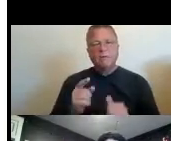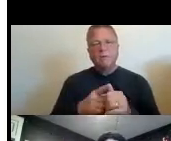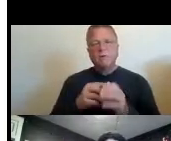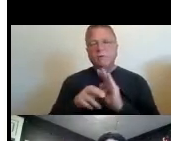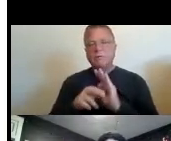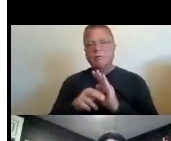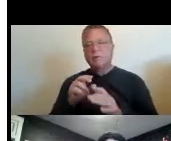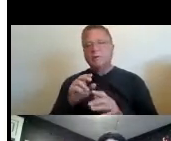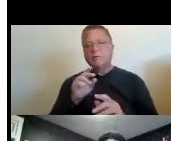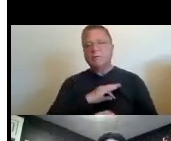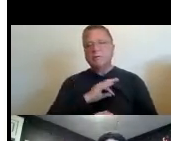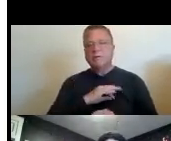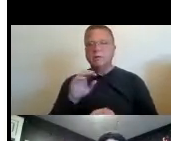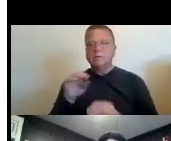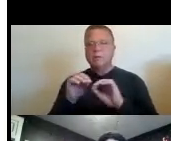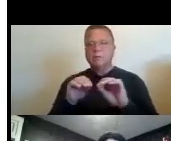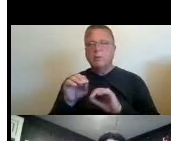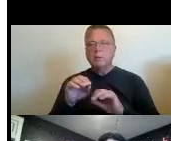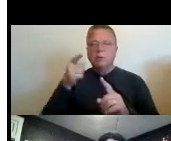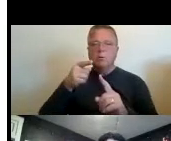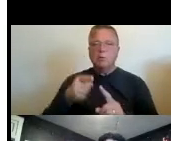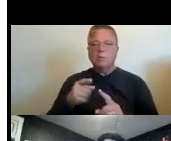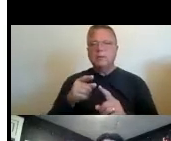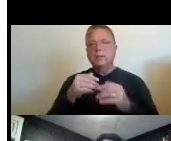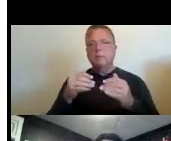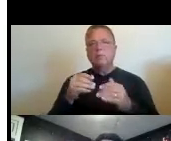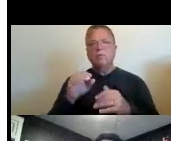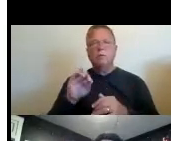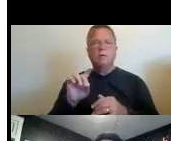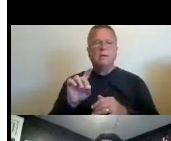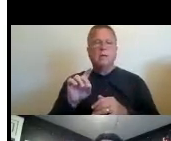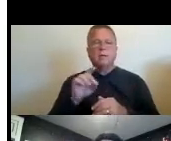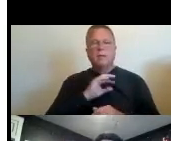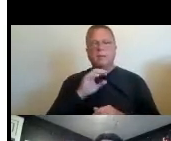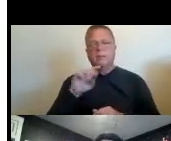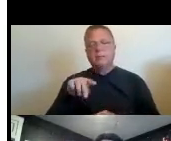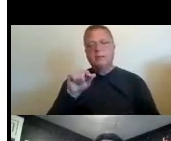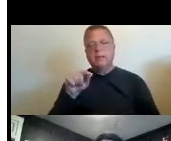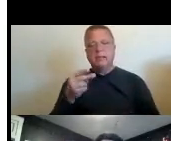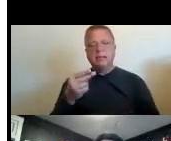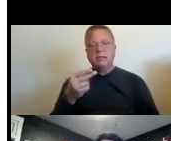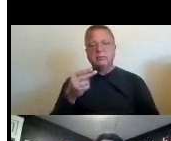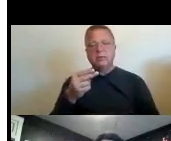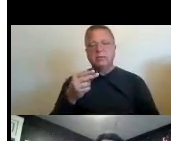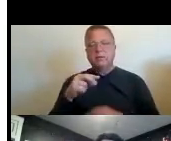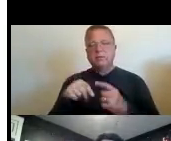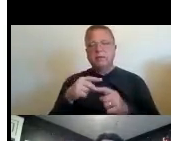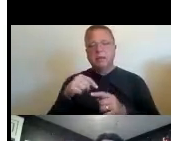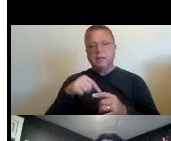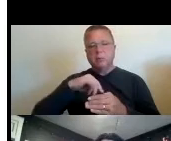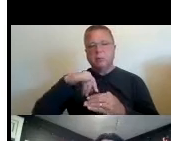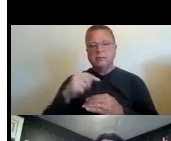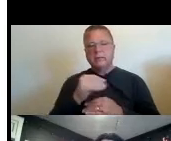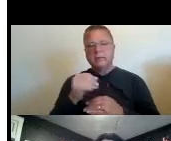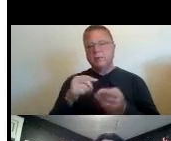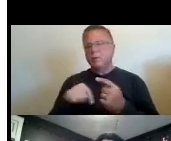Pittsburgh's mobility goals and the Move Forward PGH program that the project tonight falls within. We'll talk a little bit about a